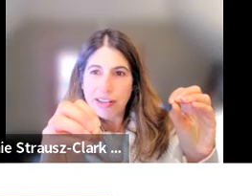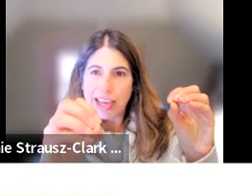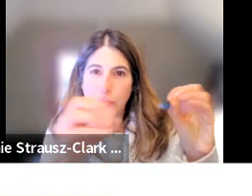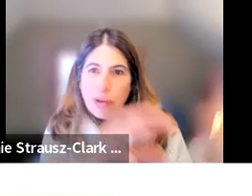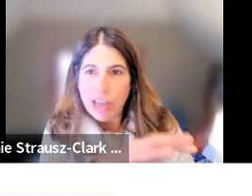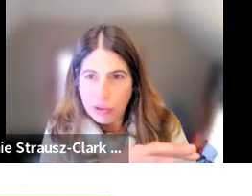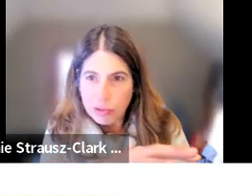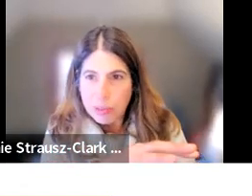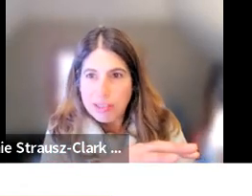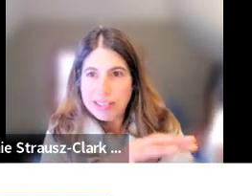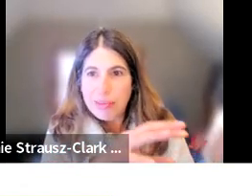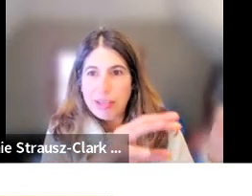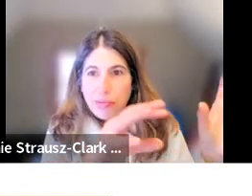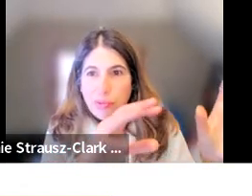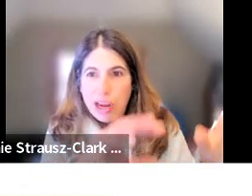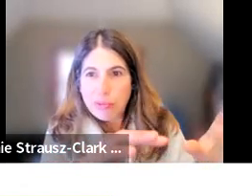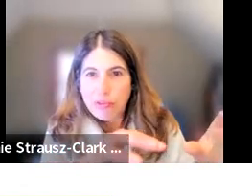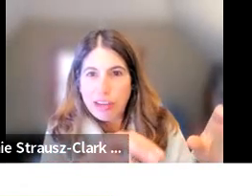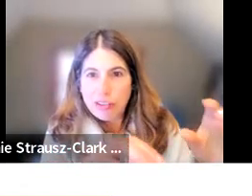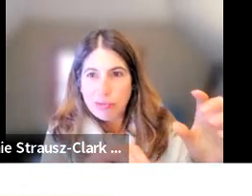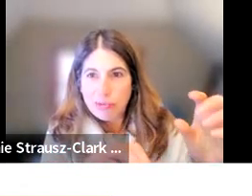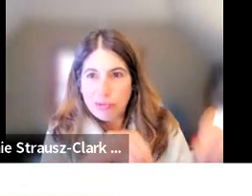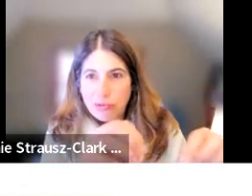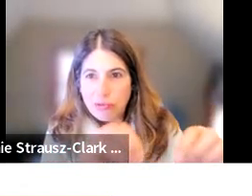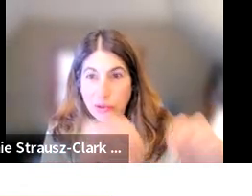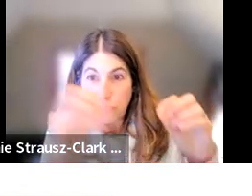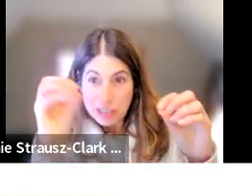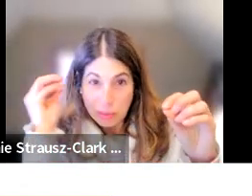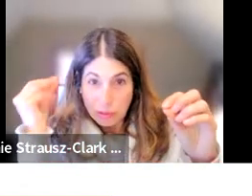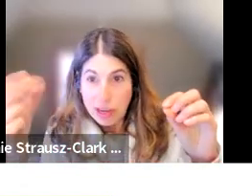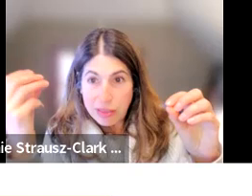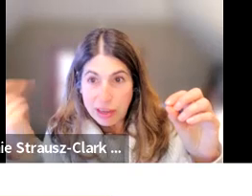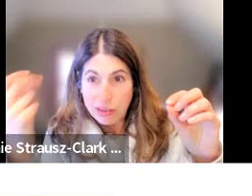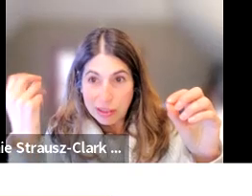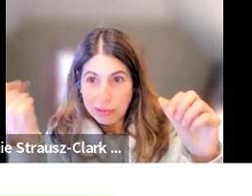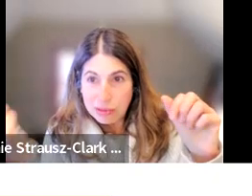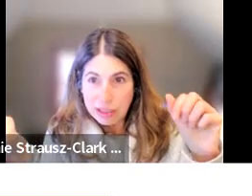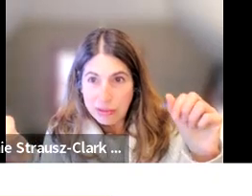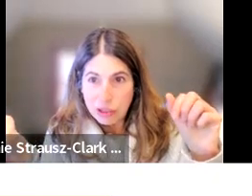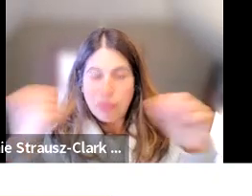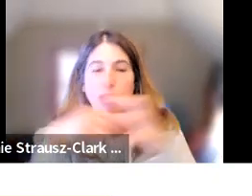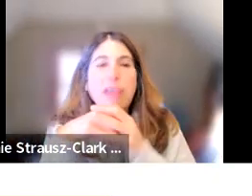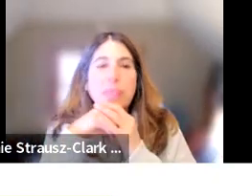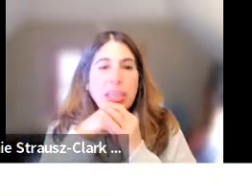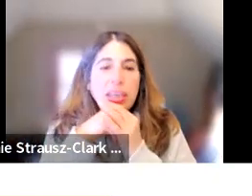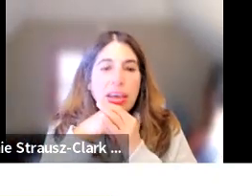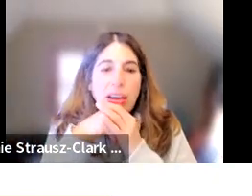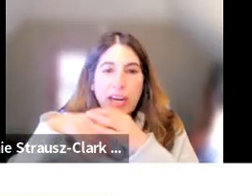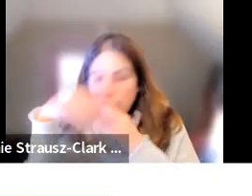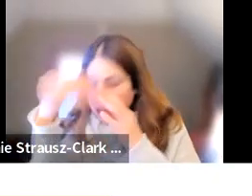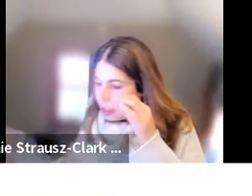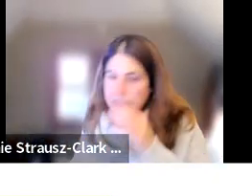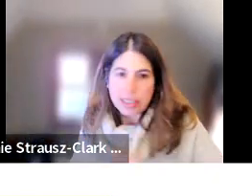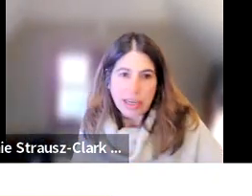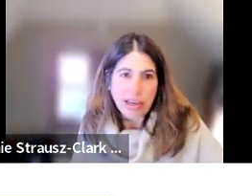rather than like the 1 hour response time, like how do we factor in folks who need someone right there in a very short amount? Okay. All